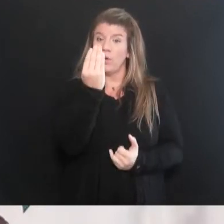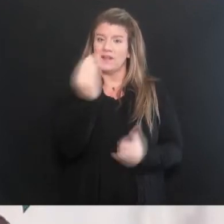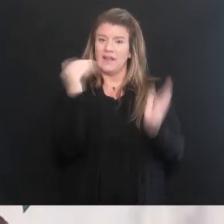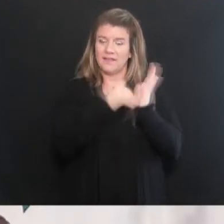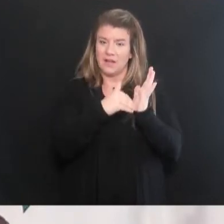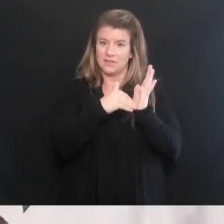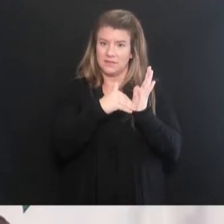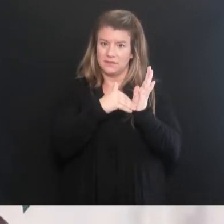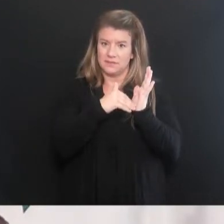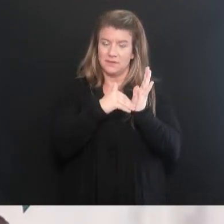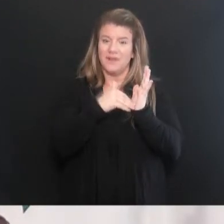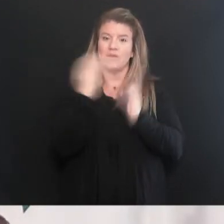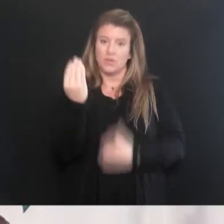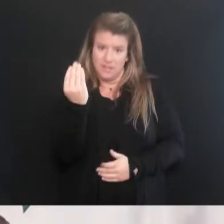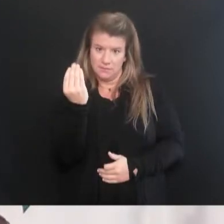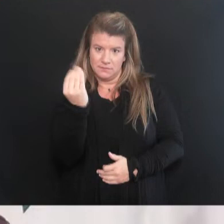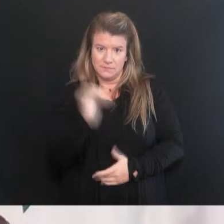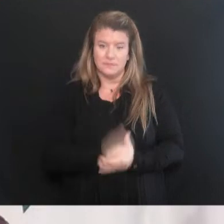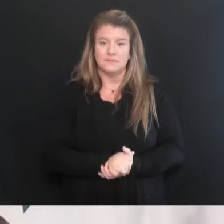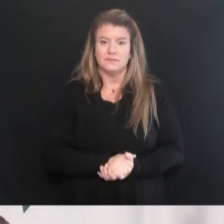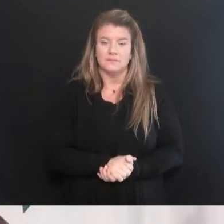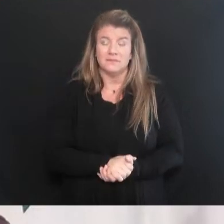14,014,